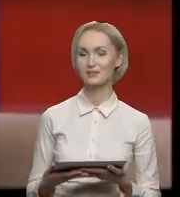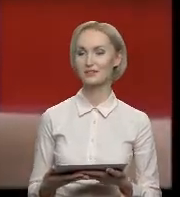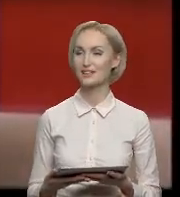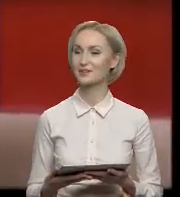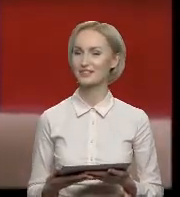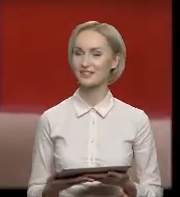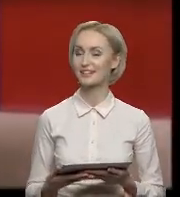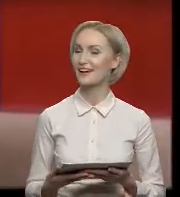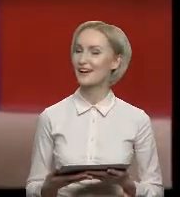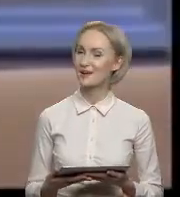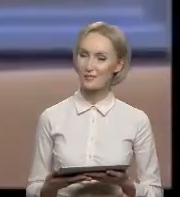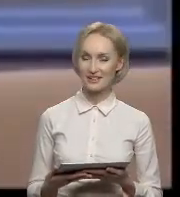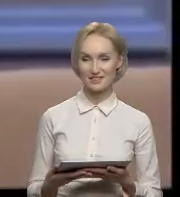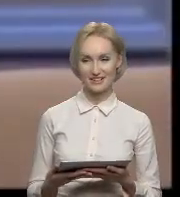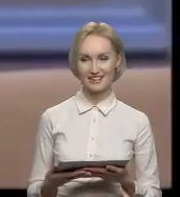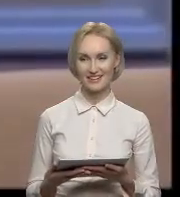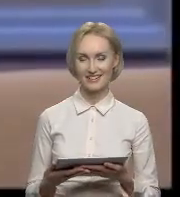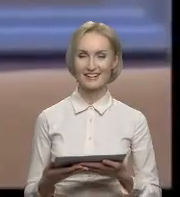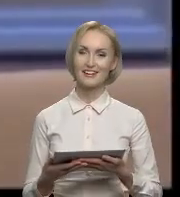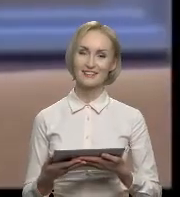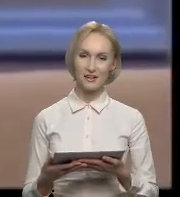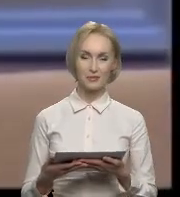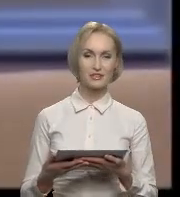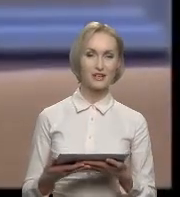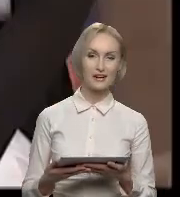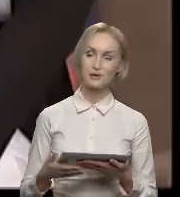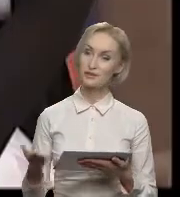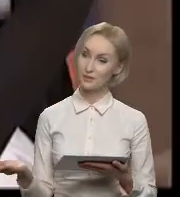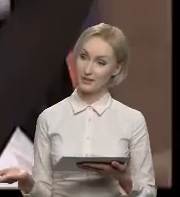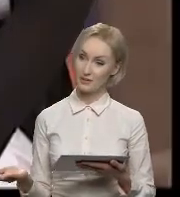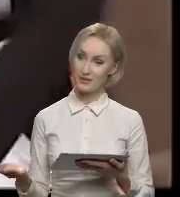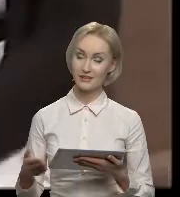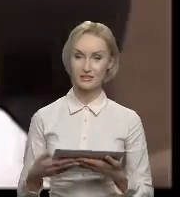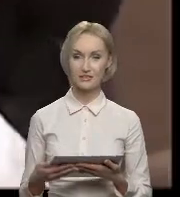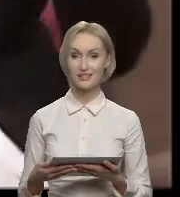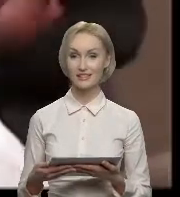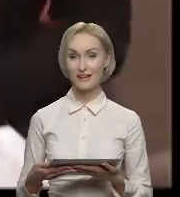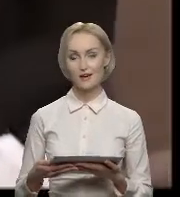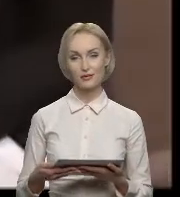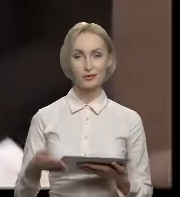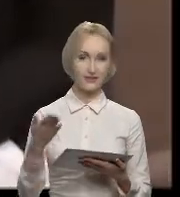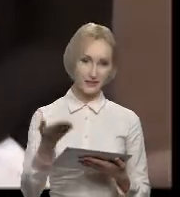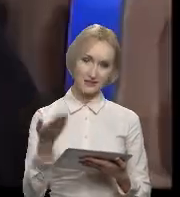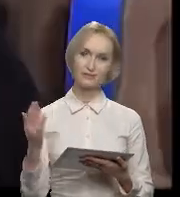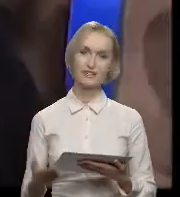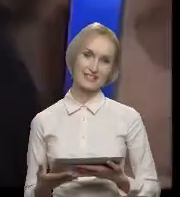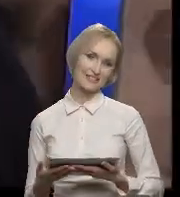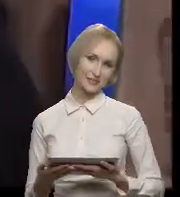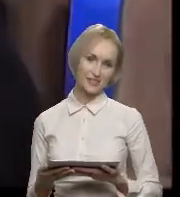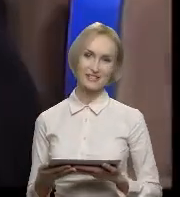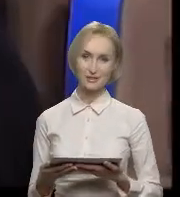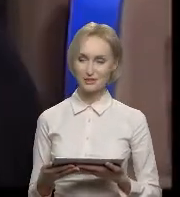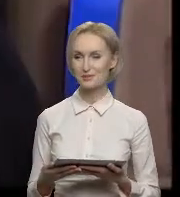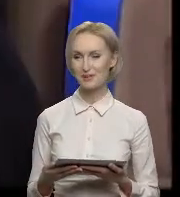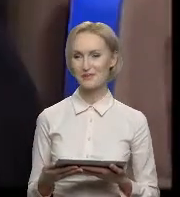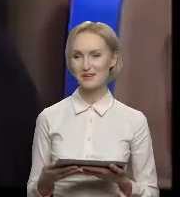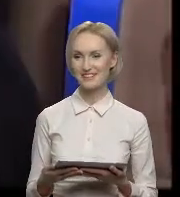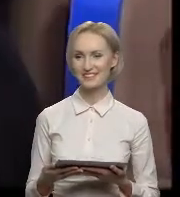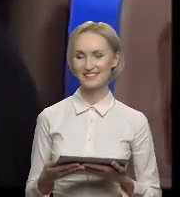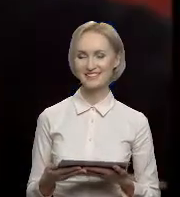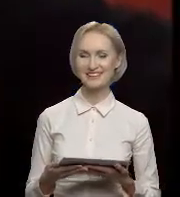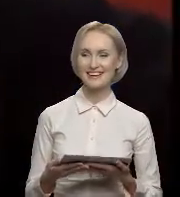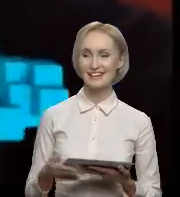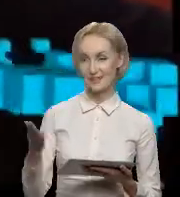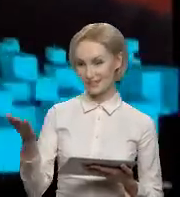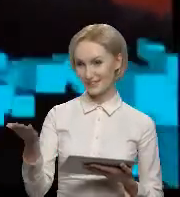fact of what? You can't say it was no reason for you to say you it wasn't no reason. It wasn't. You kept calling me Nene, so me and